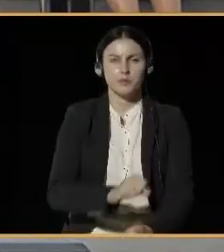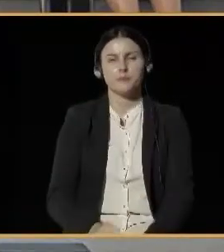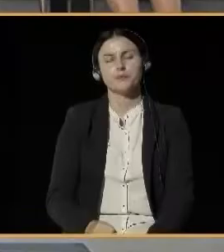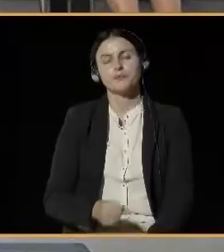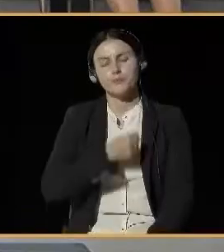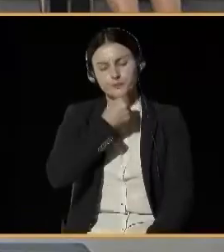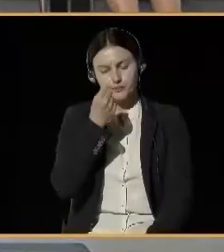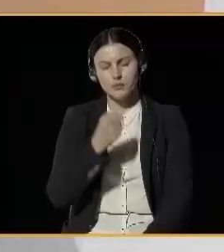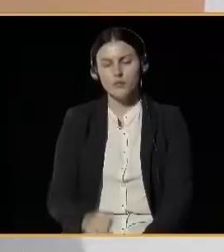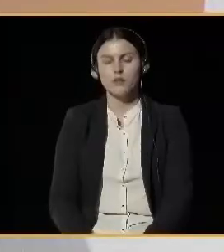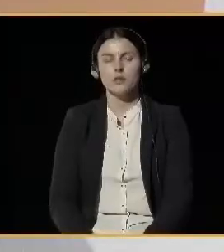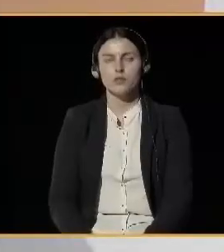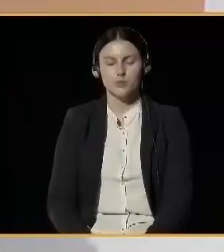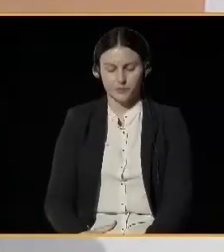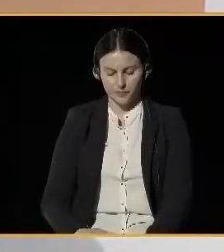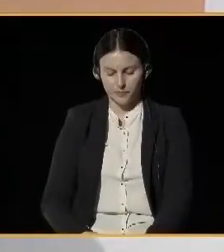All right.